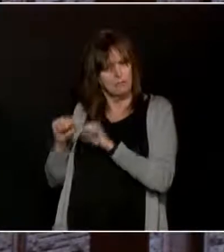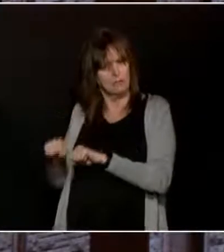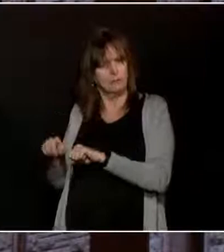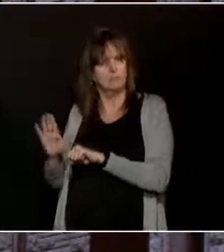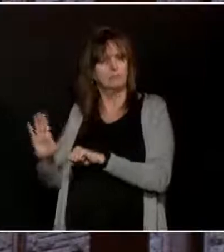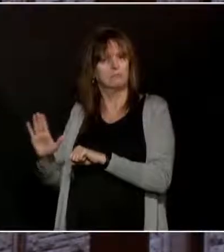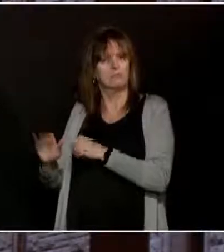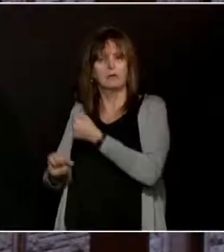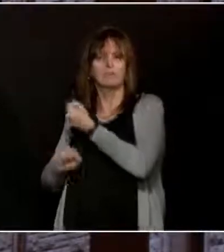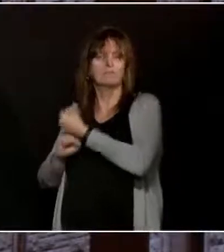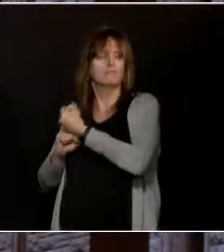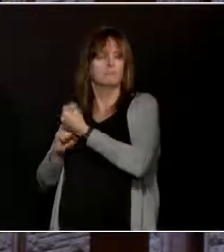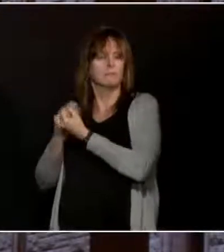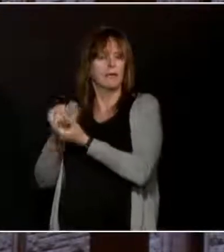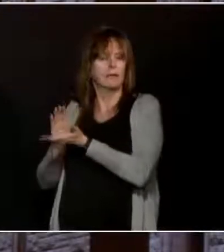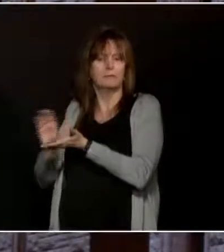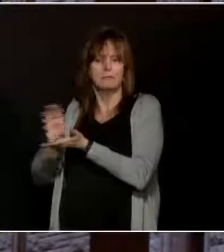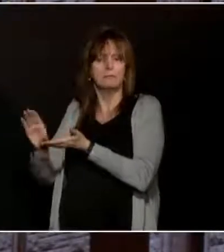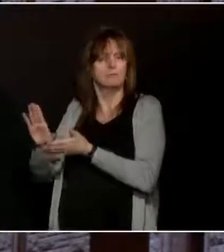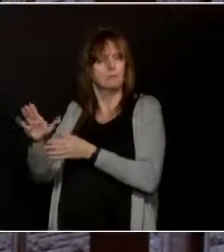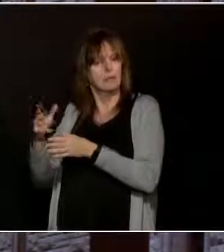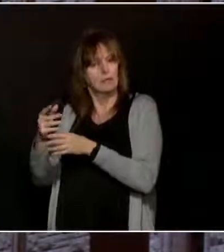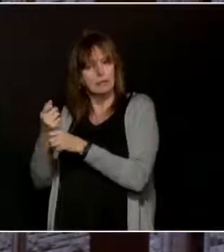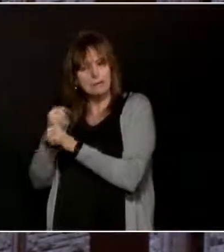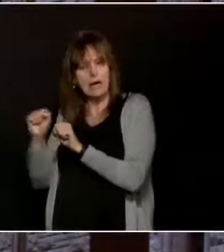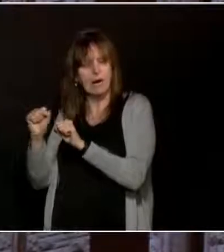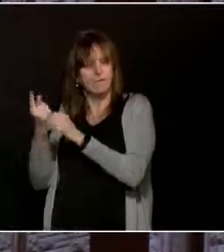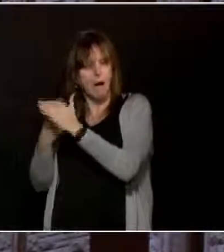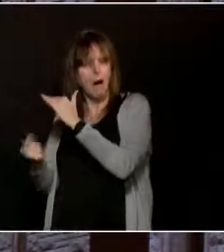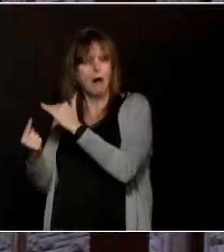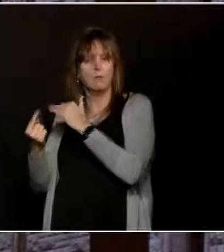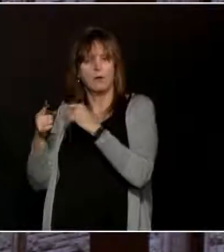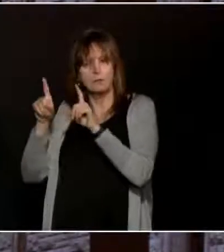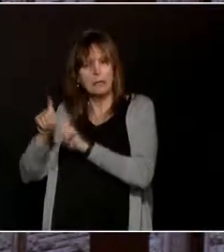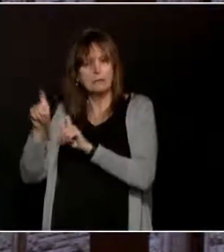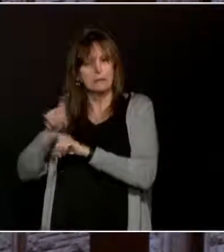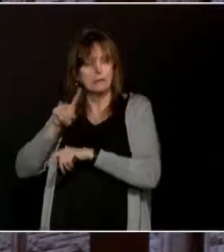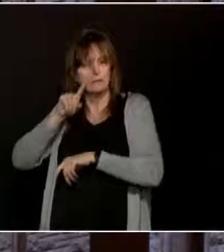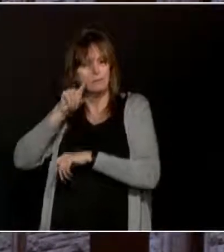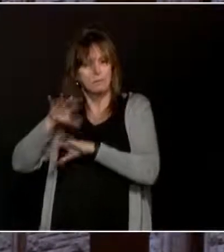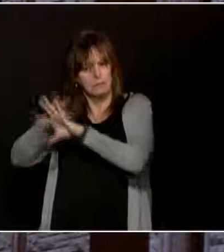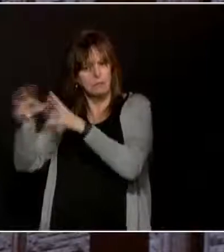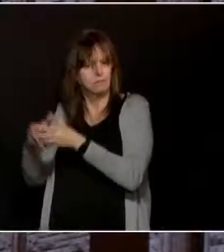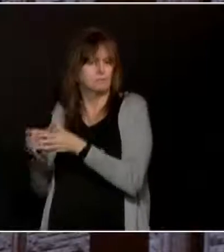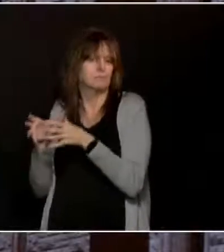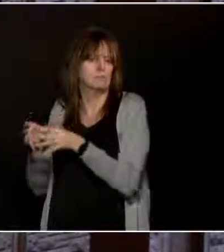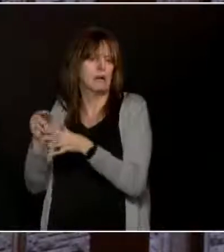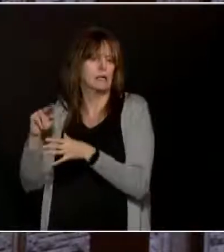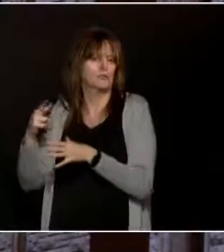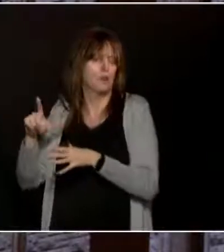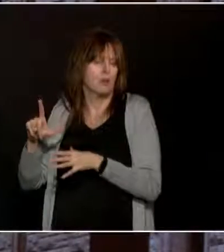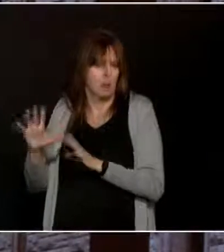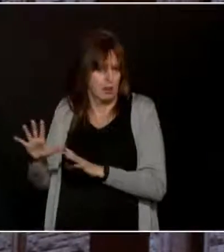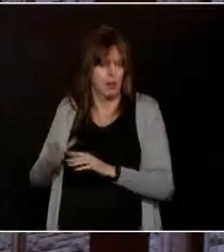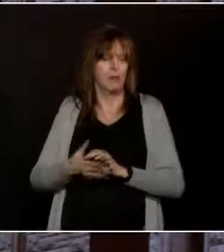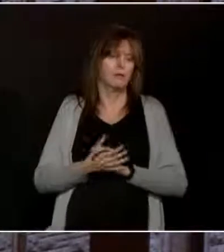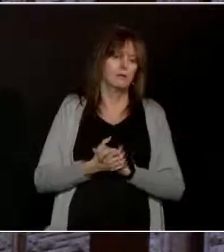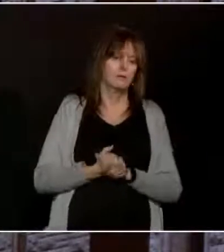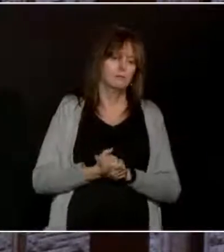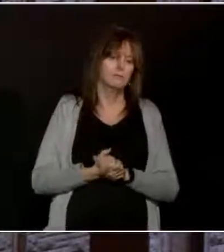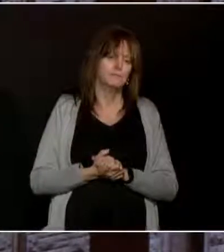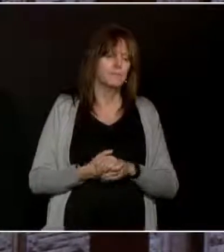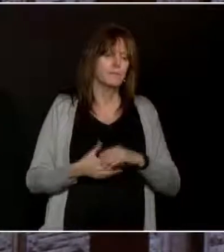much invested interest as does the league and in their career path in that. Our concern in the AHL are the same because they